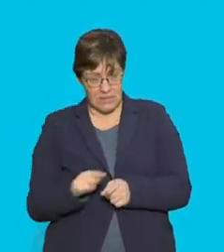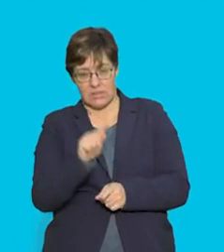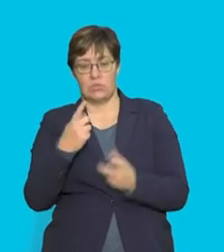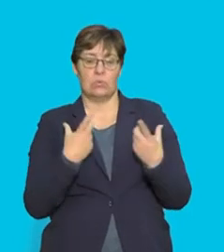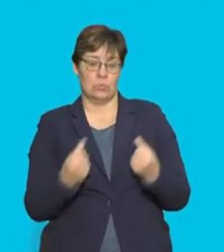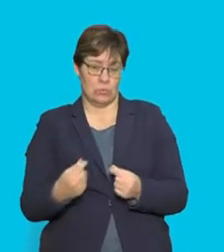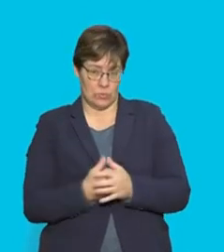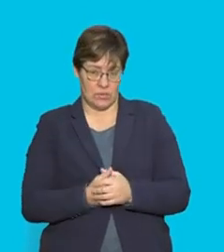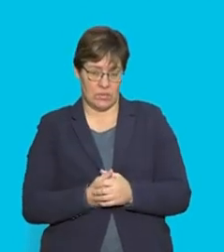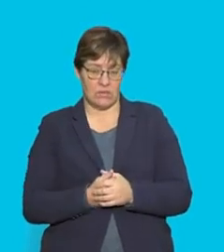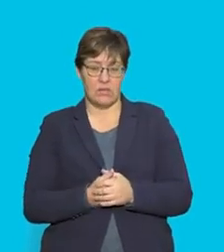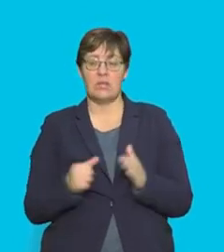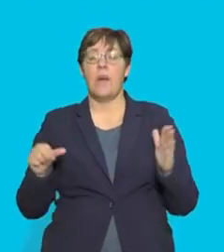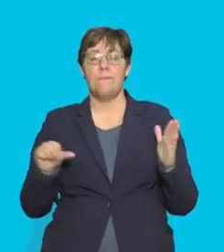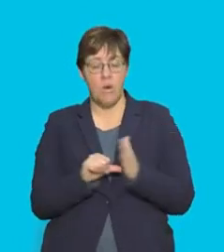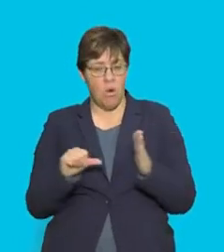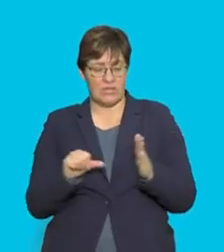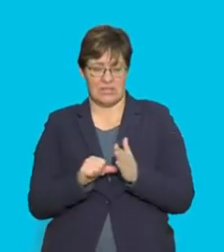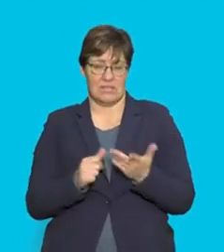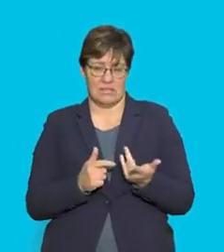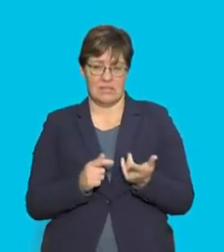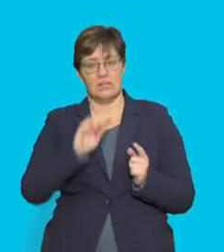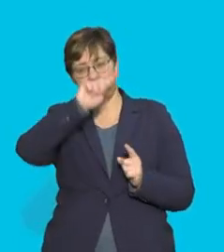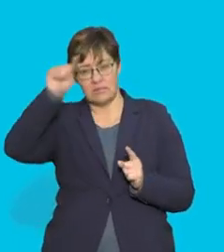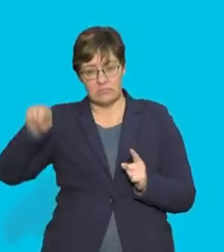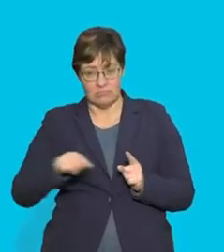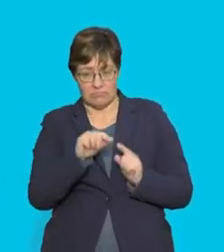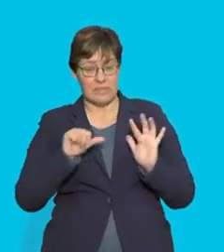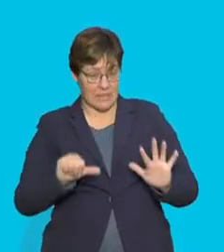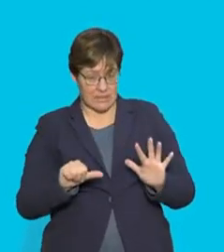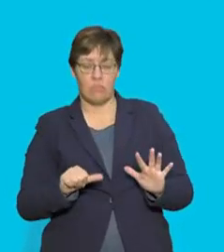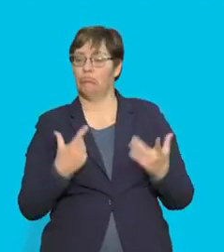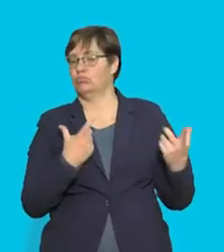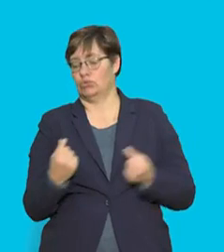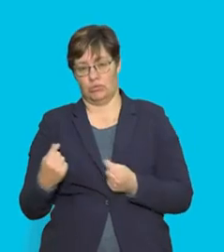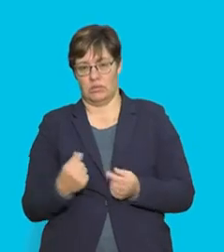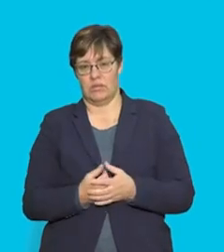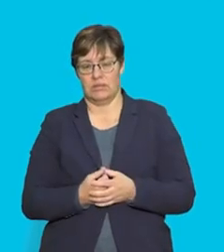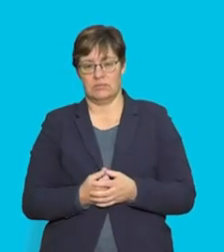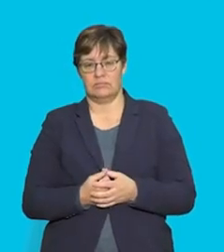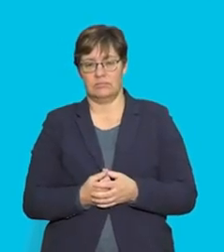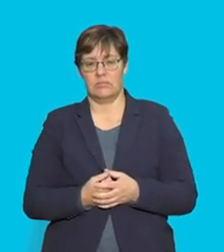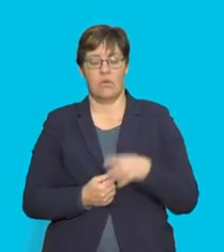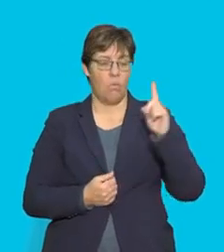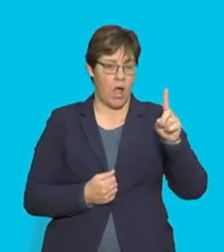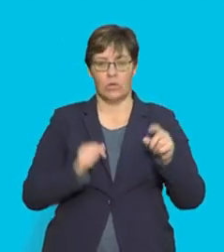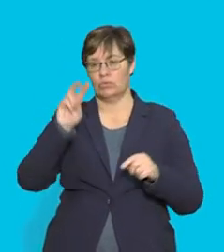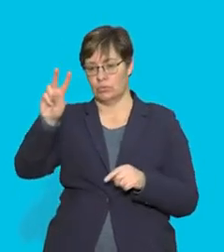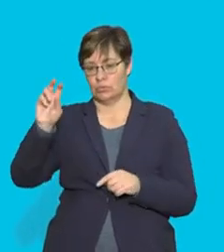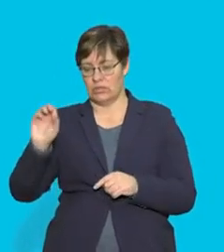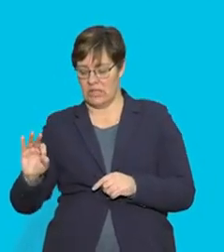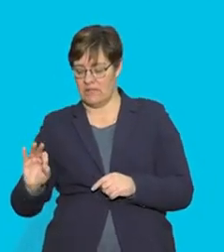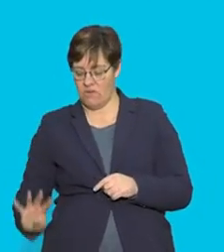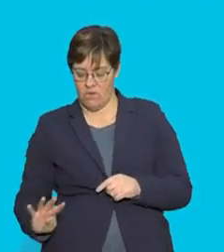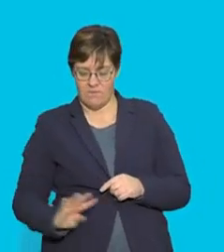these things. And it is really in this order, guys. I promise you, it starts here. There is nowhere where it starts other than you